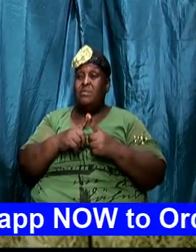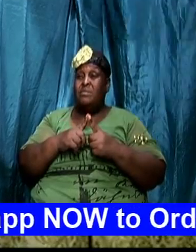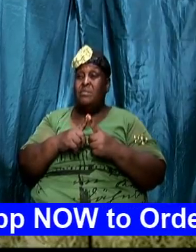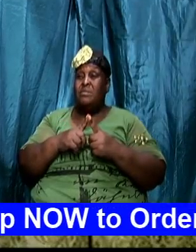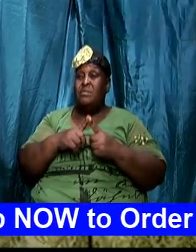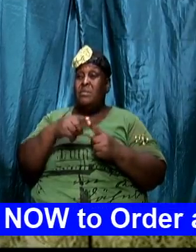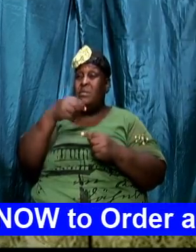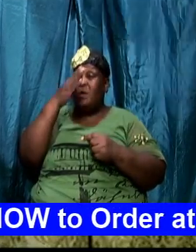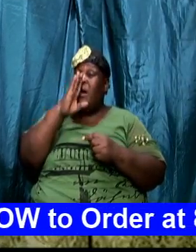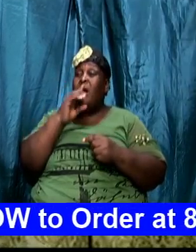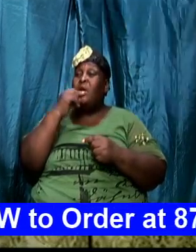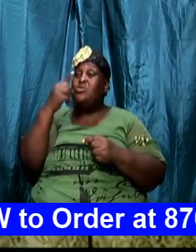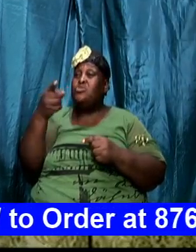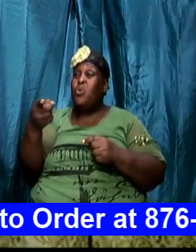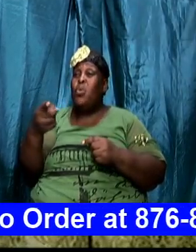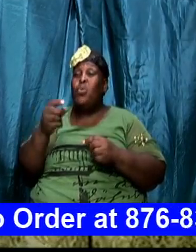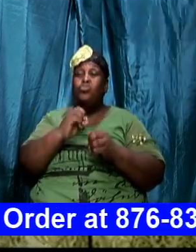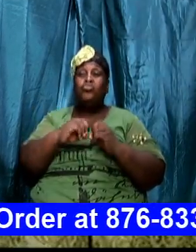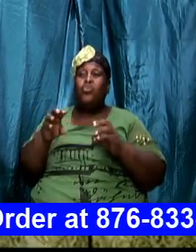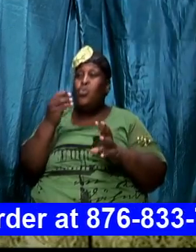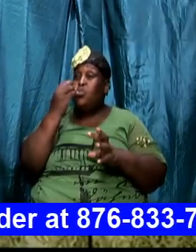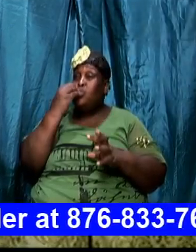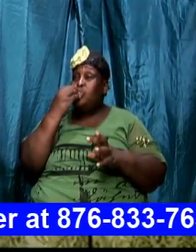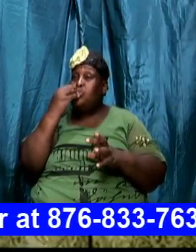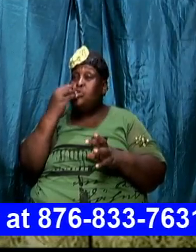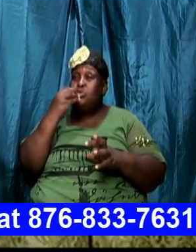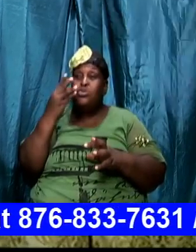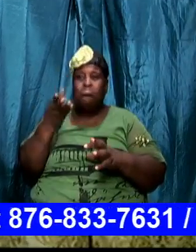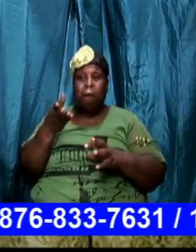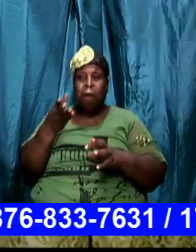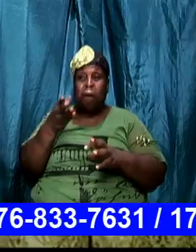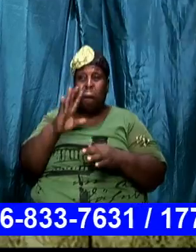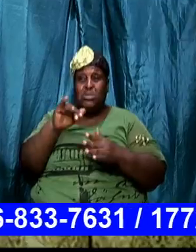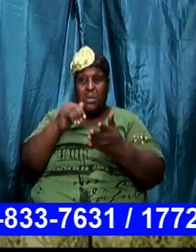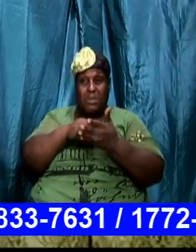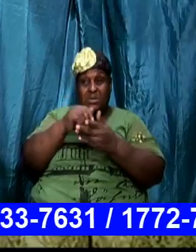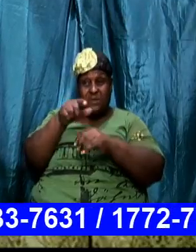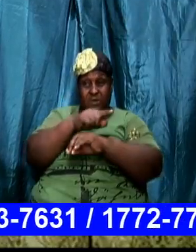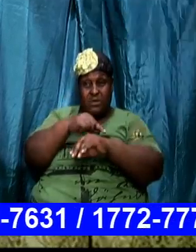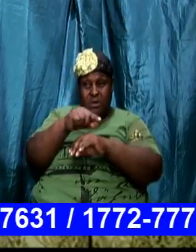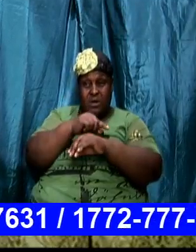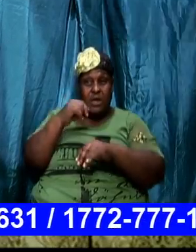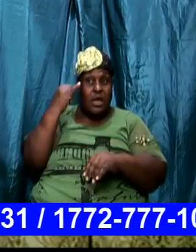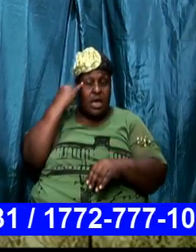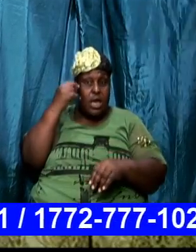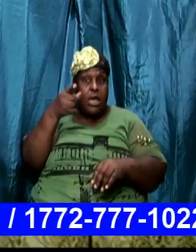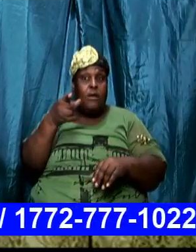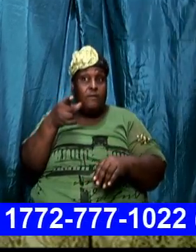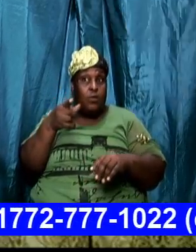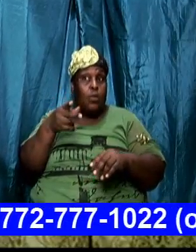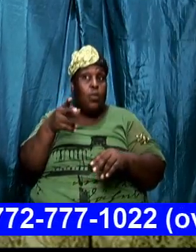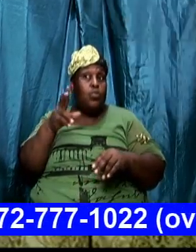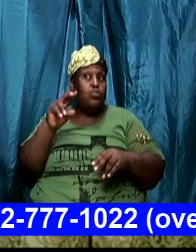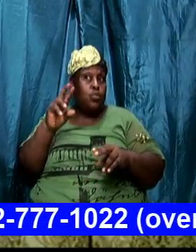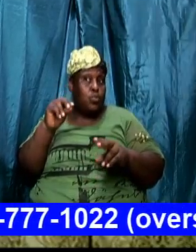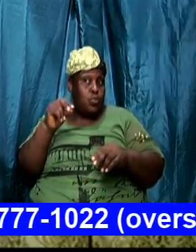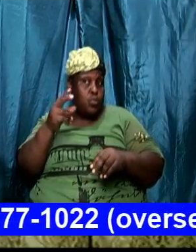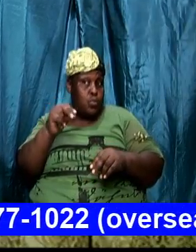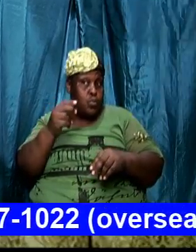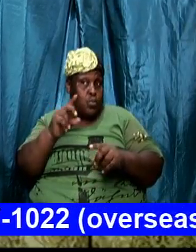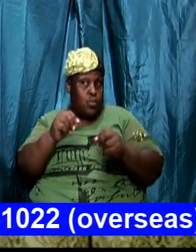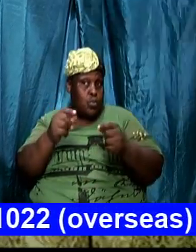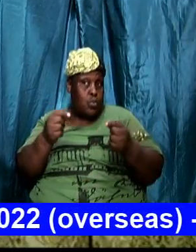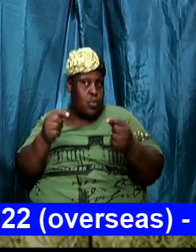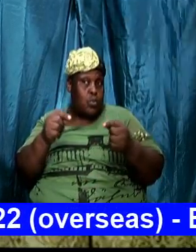he told them, don't eat of this one, because if you do, you will